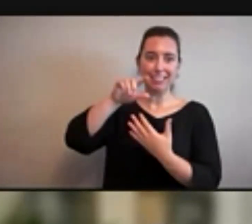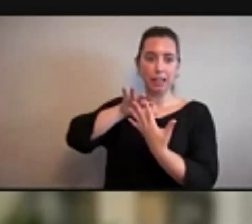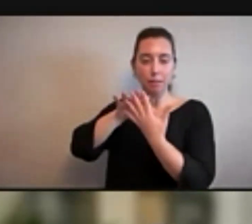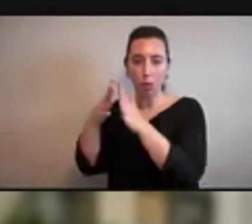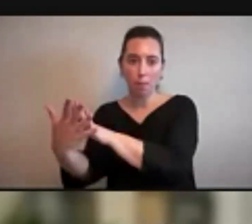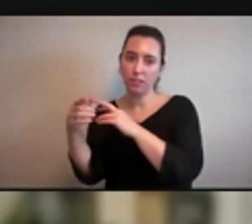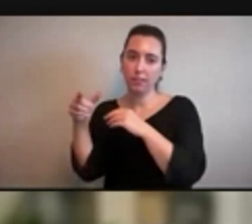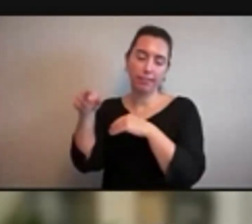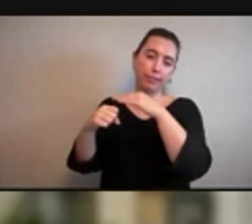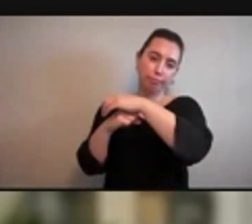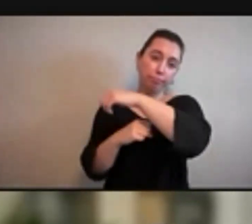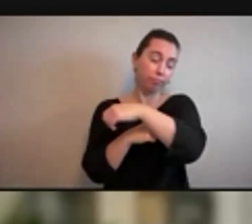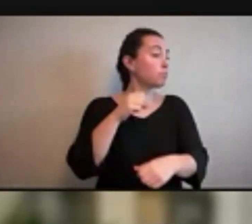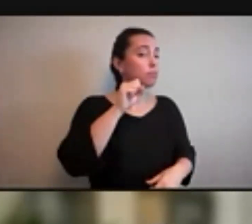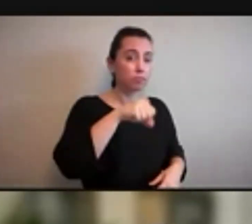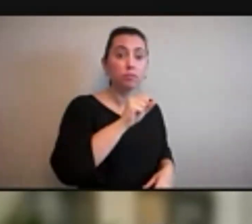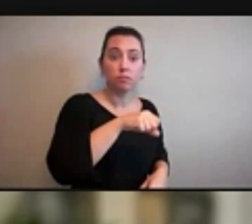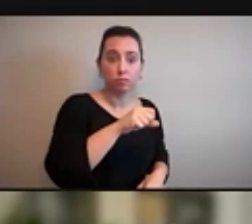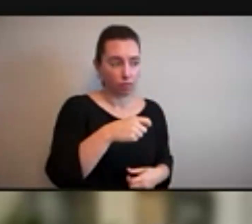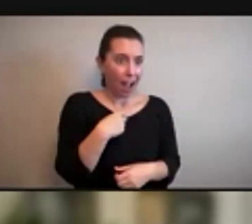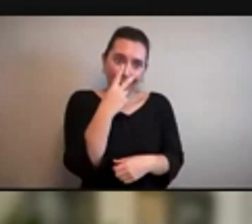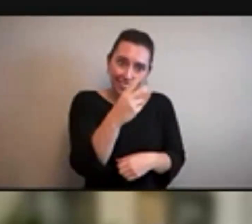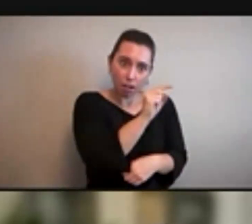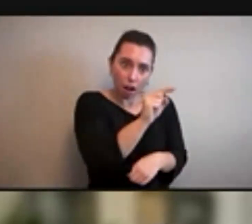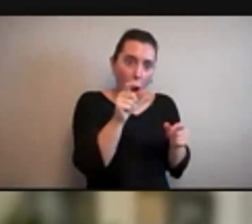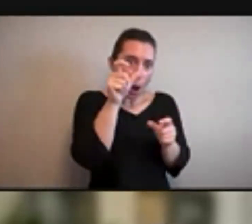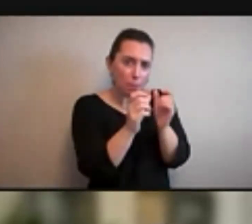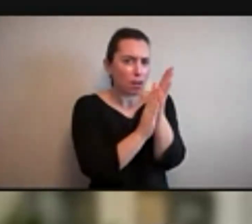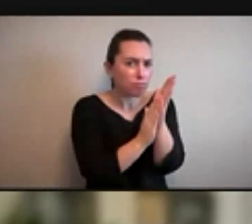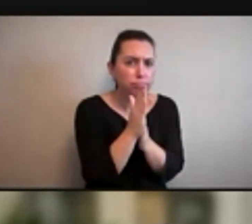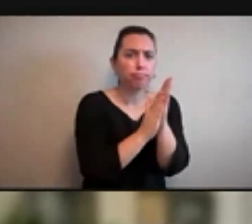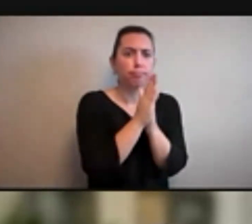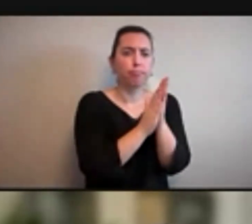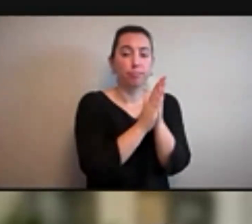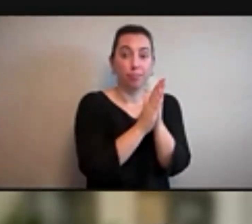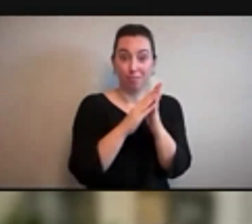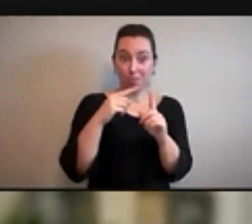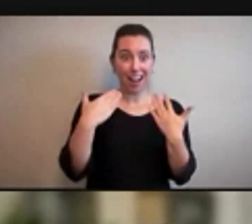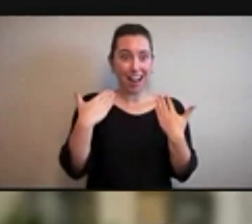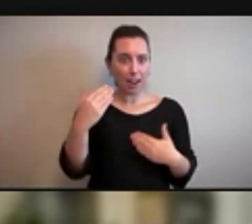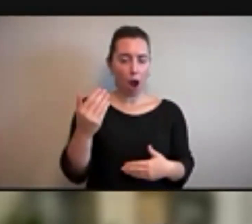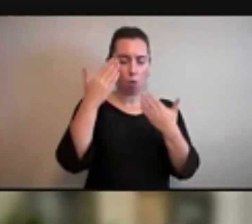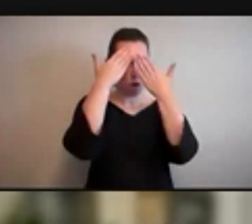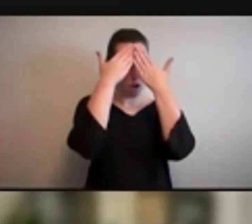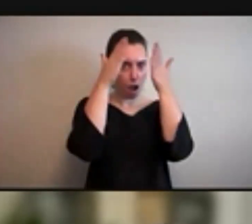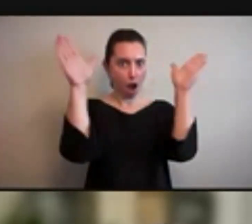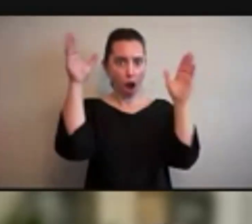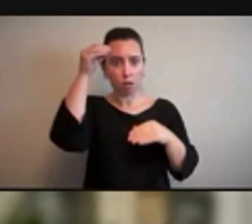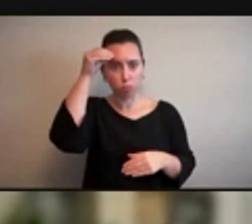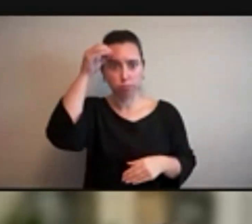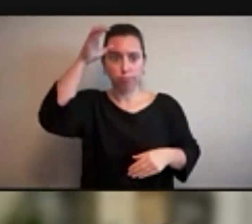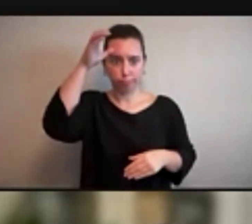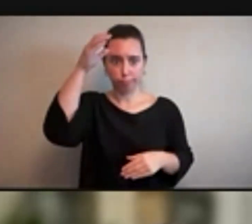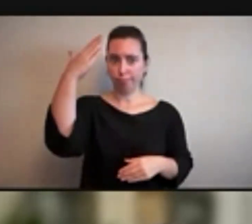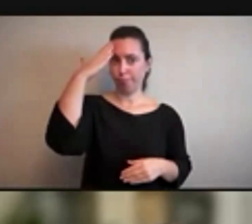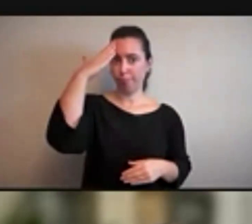I do notice both the enthusiasm and also the increased knowledge within the teams. And that's maybe the more remarkable thing, is